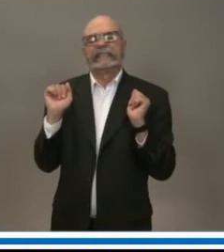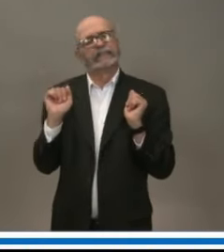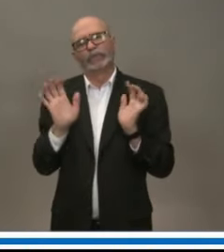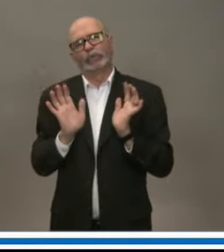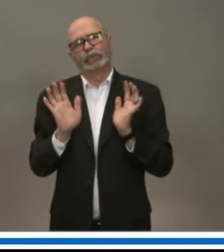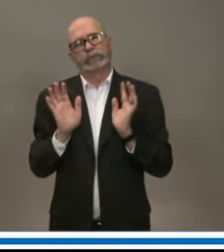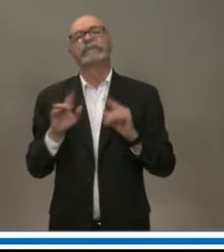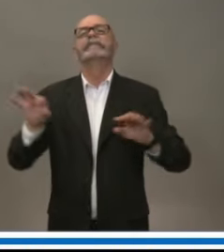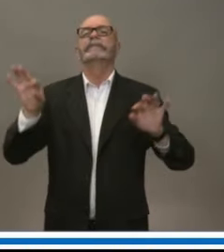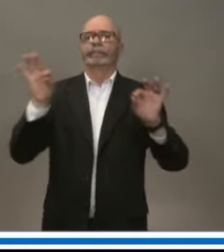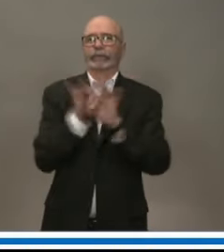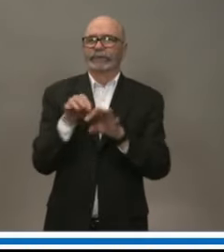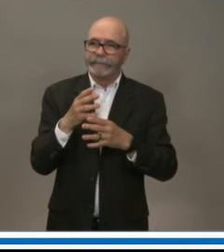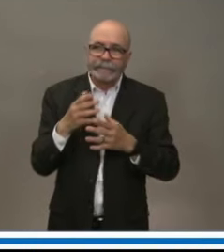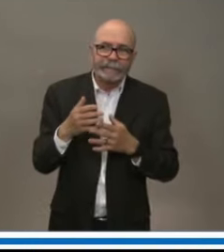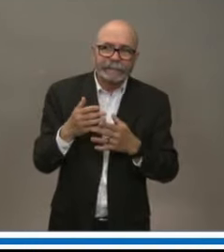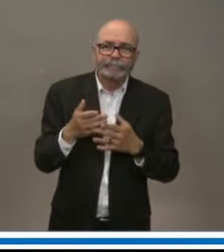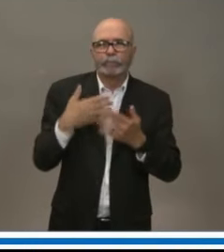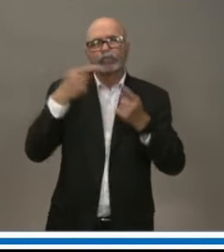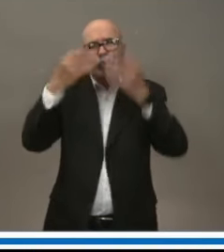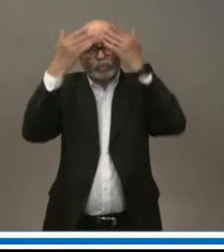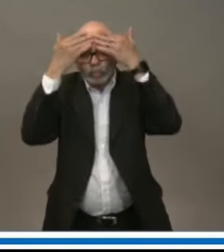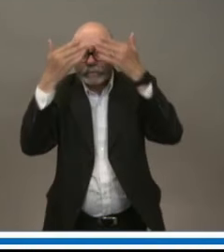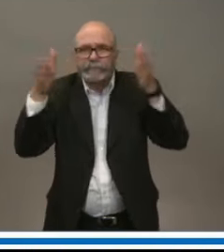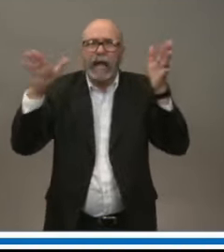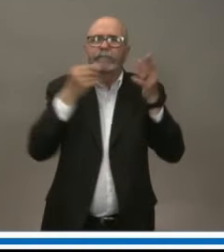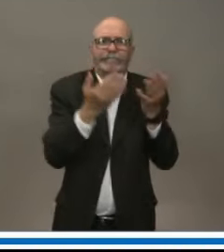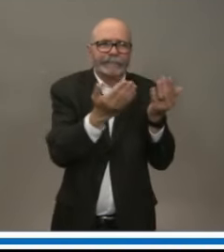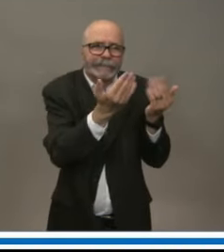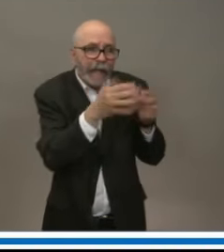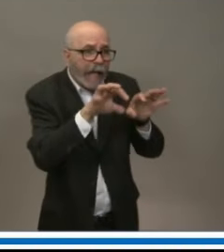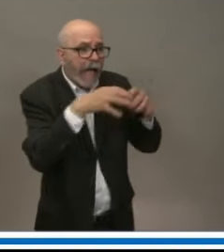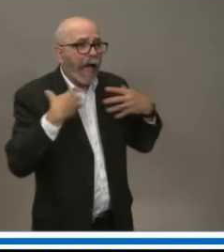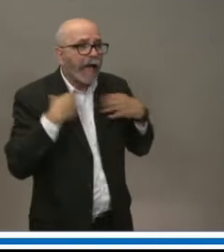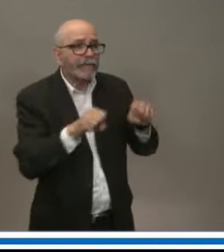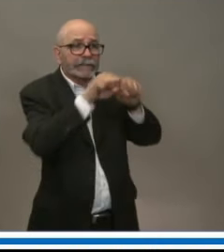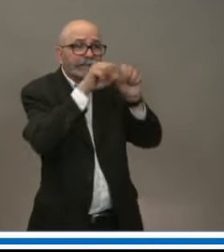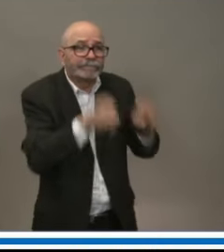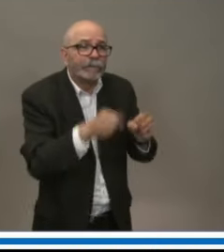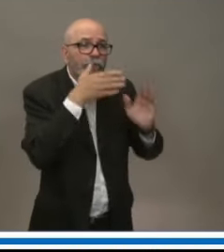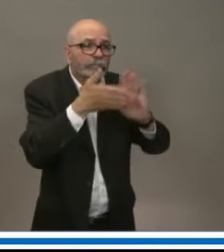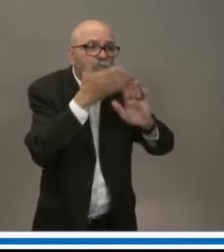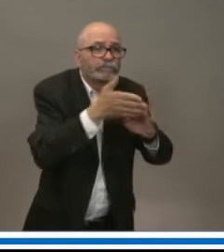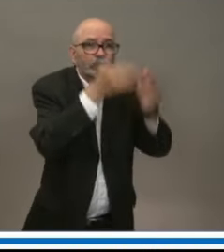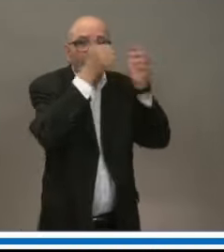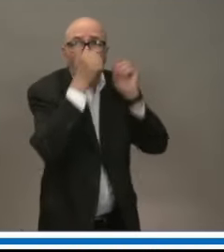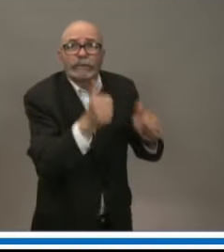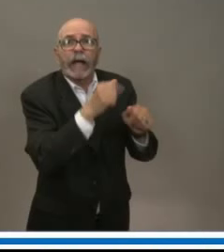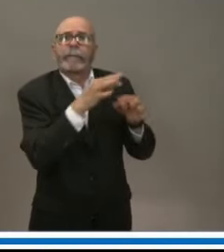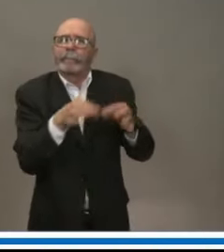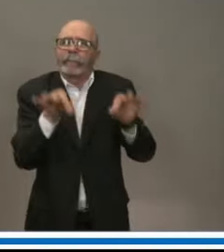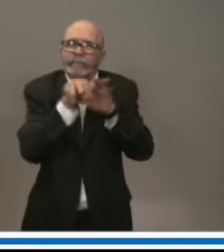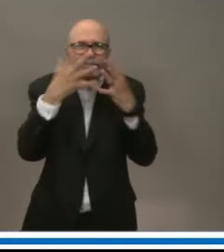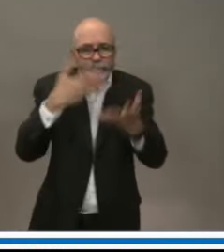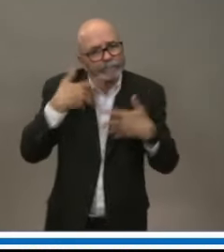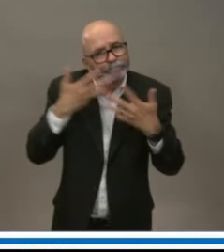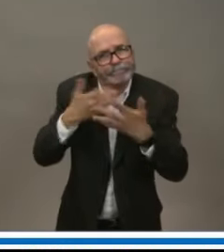necessary, the rest of the health system is there to help them with their staffing issues. We've had direct conversations with Northwood